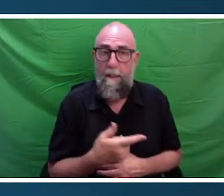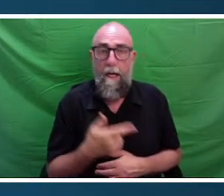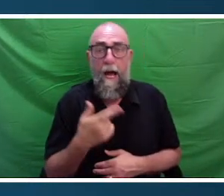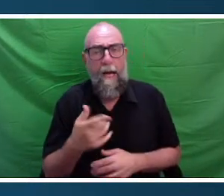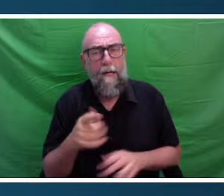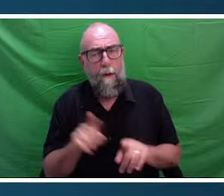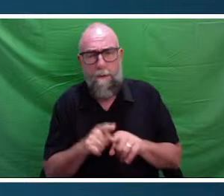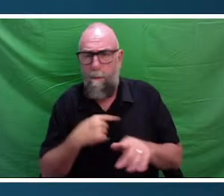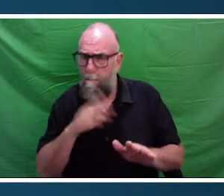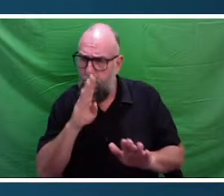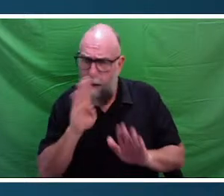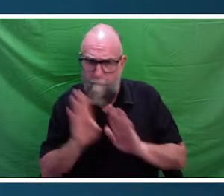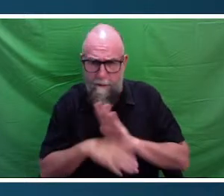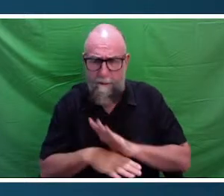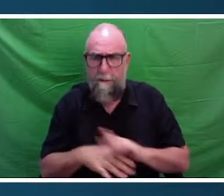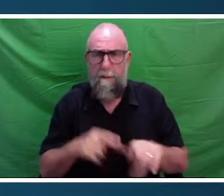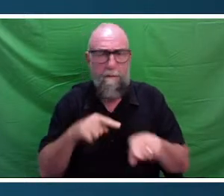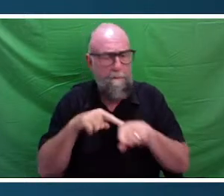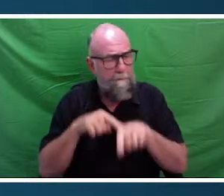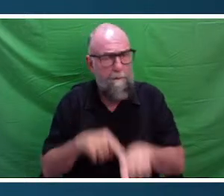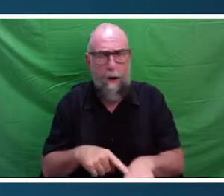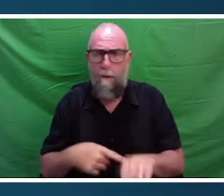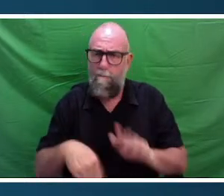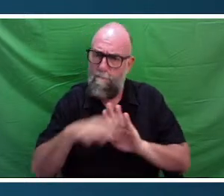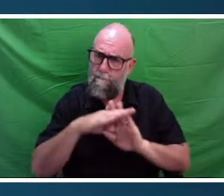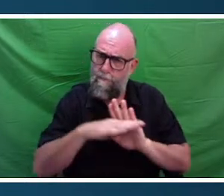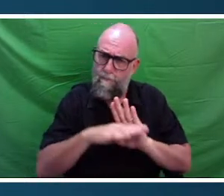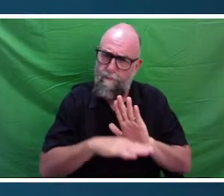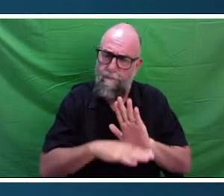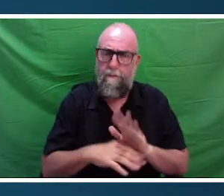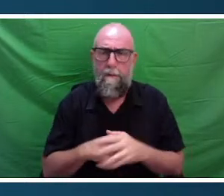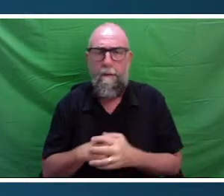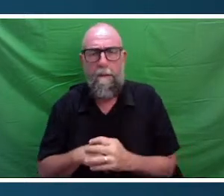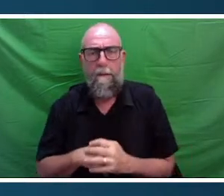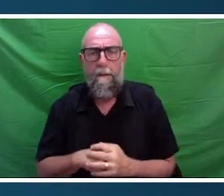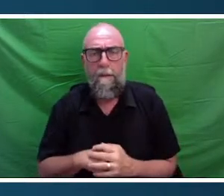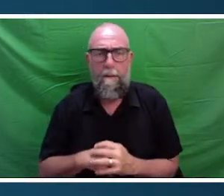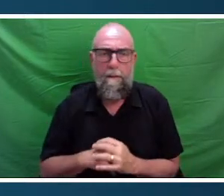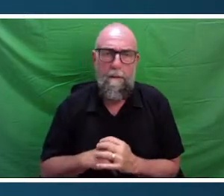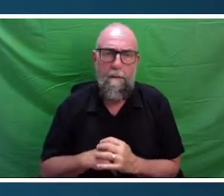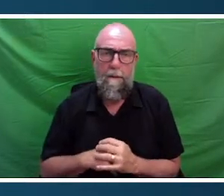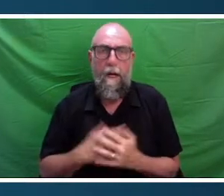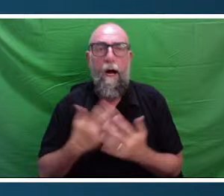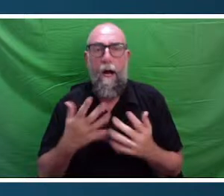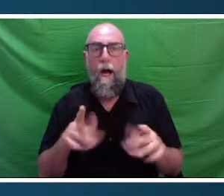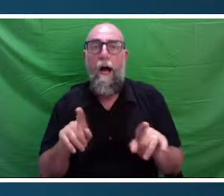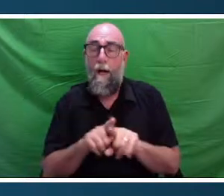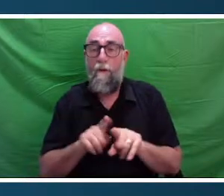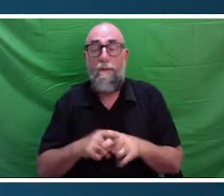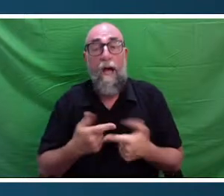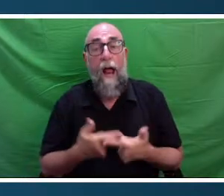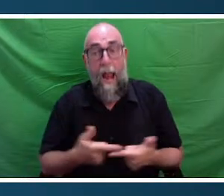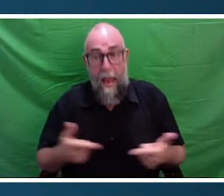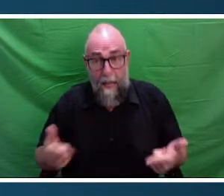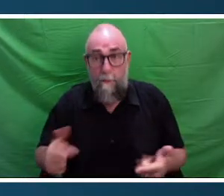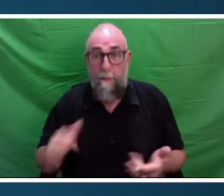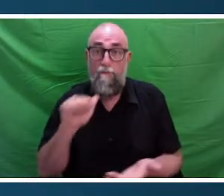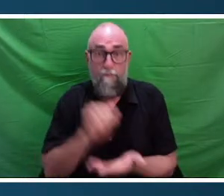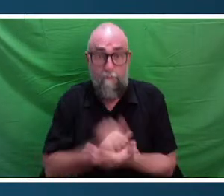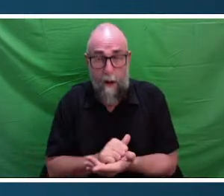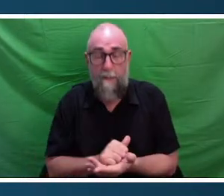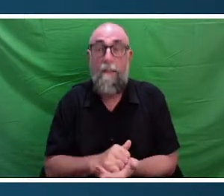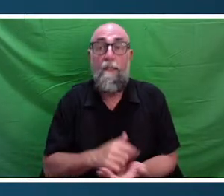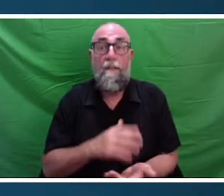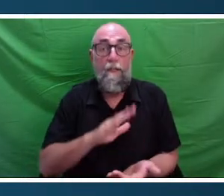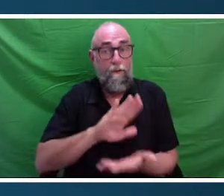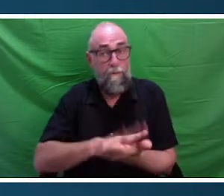place. It was aimed to be objective, but I'll talk about a little bit of that in a moment. And of course, it was language appropriate. Everything was translated into local language, and